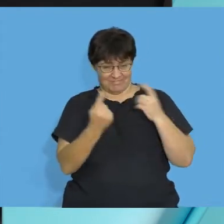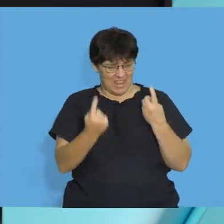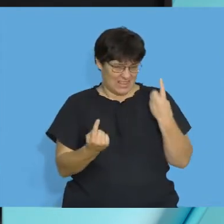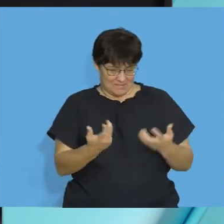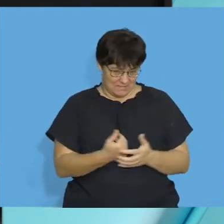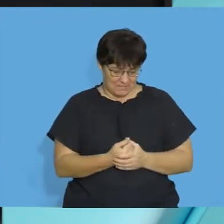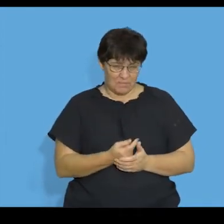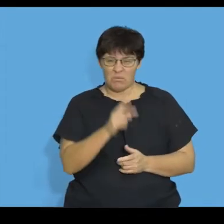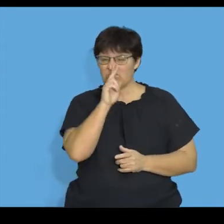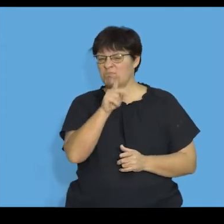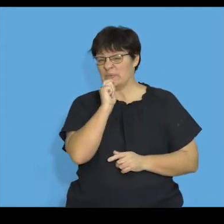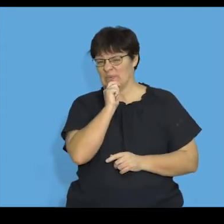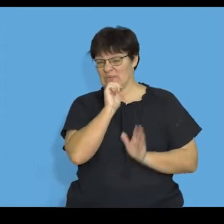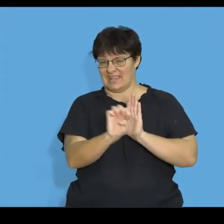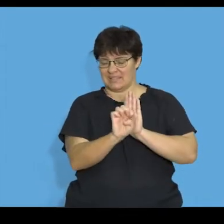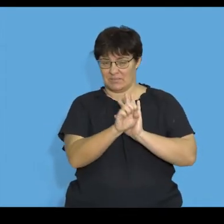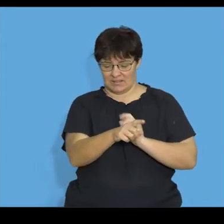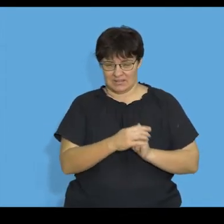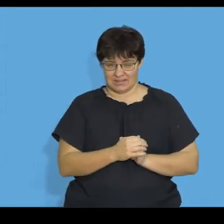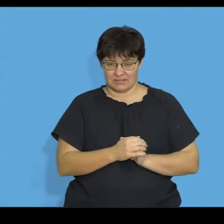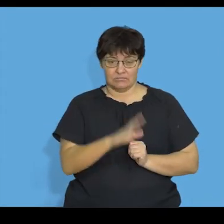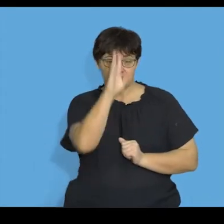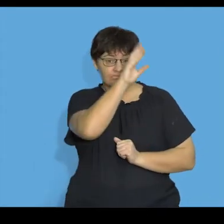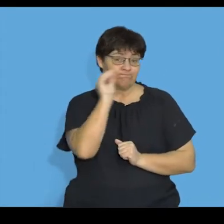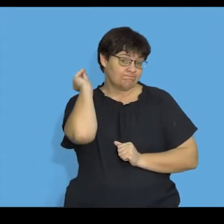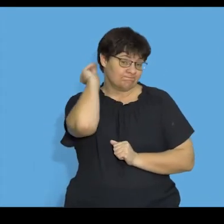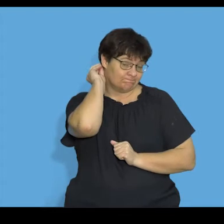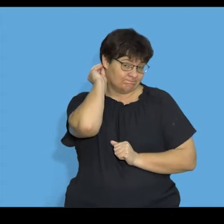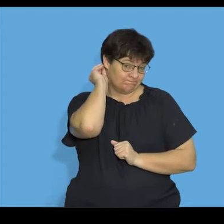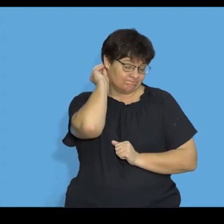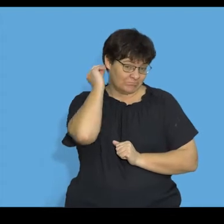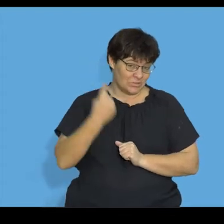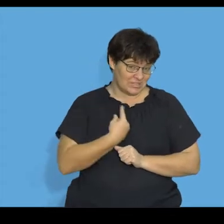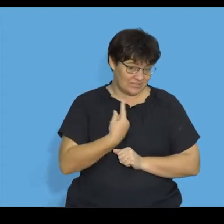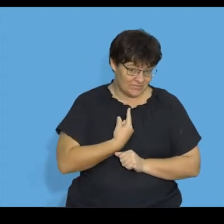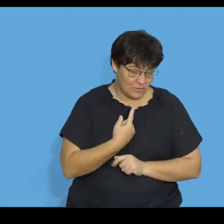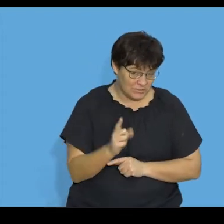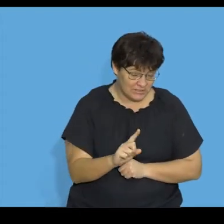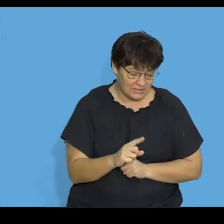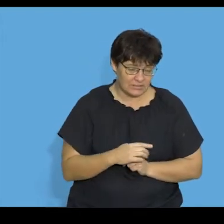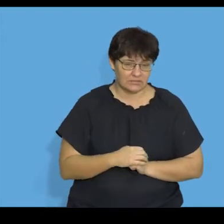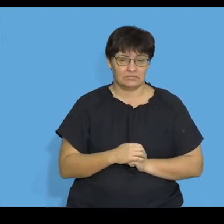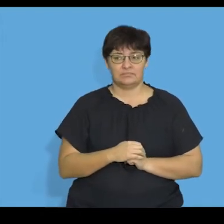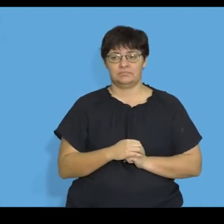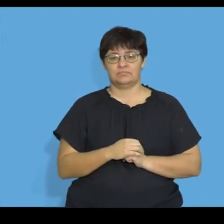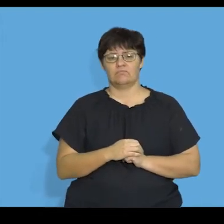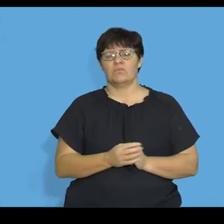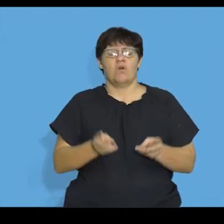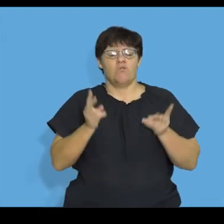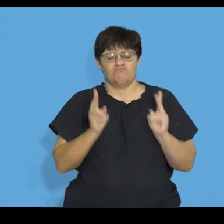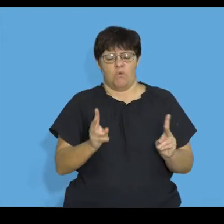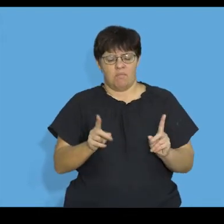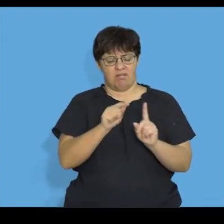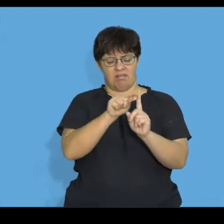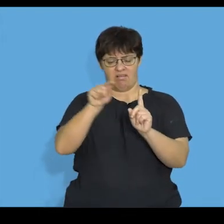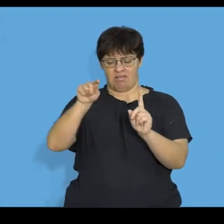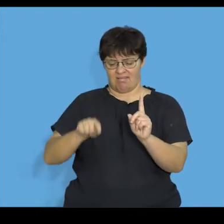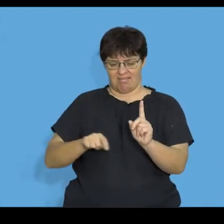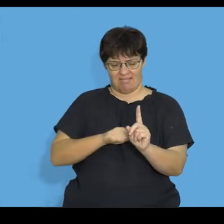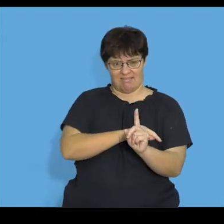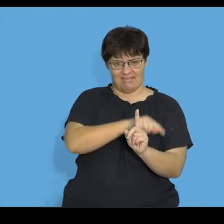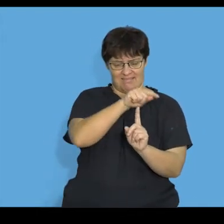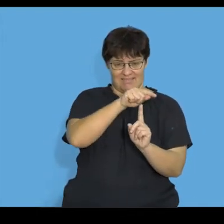this example. So to remind ourselves a little bit, let's first of all go back to a normal circuit. And we looked at